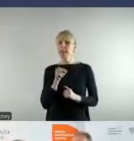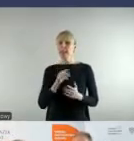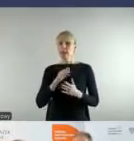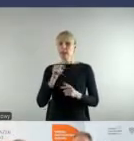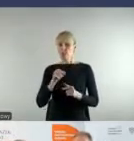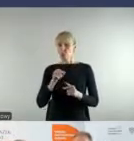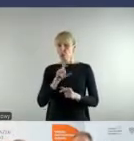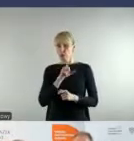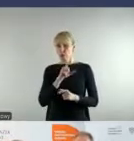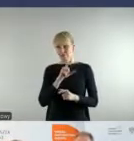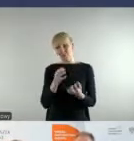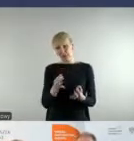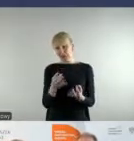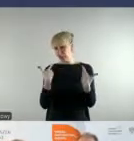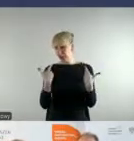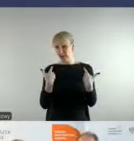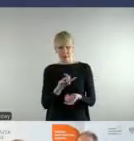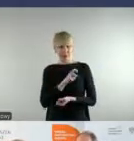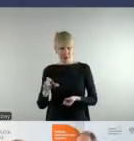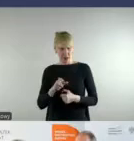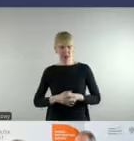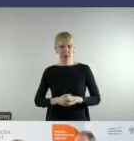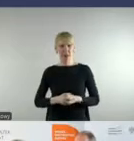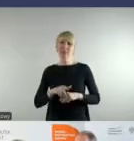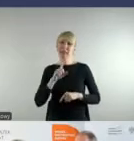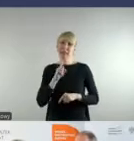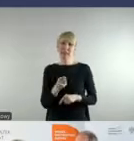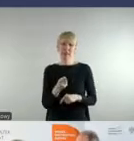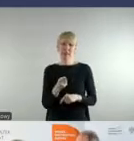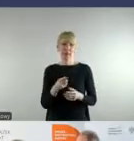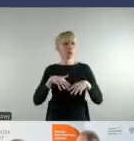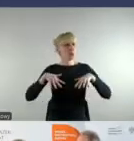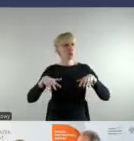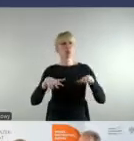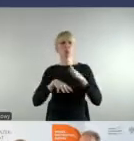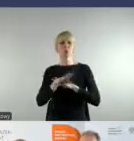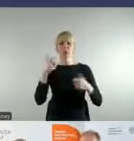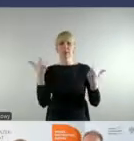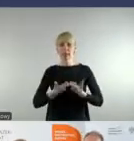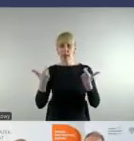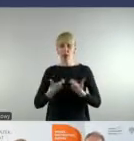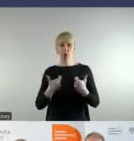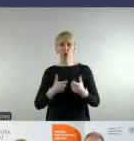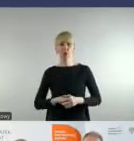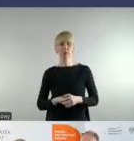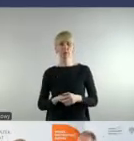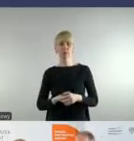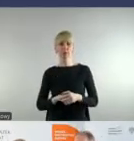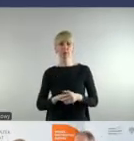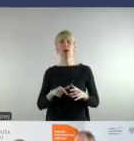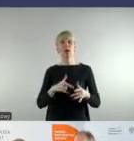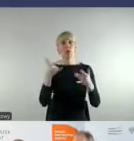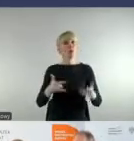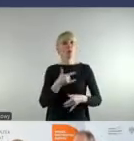because we all notice that we live in the times where we're going to face greater and greater dangers. It is